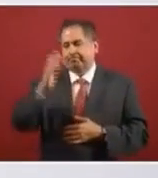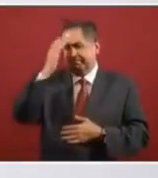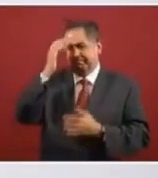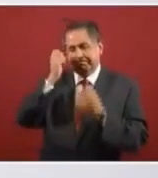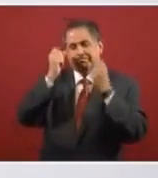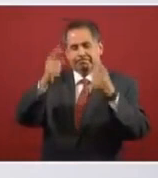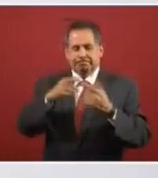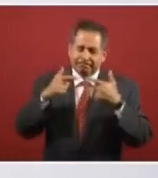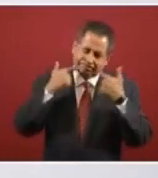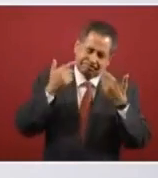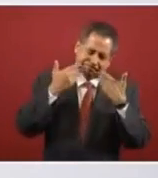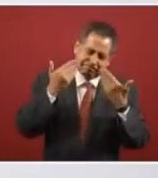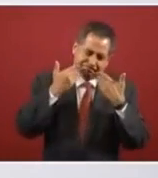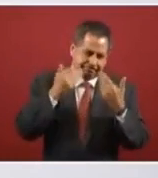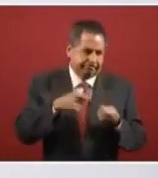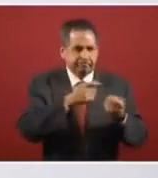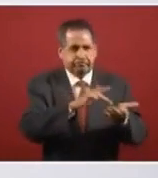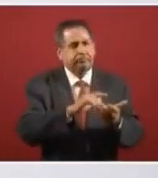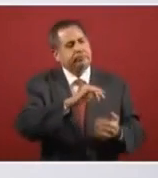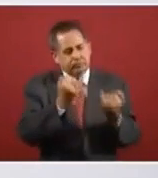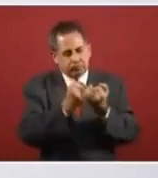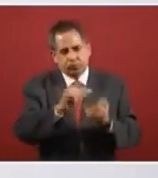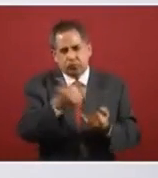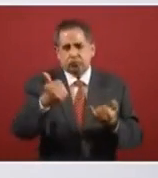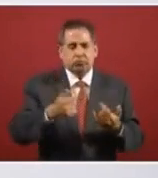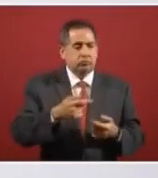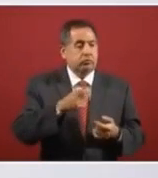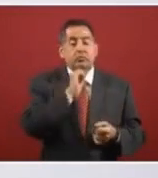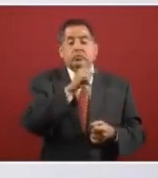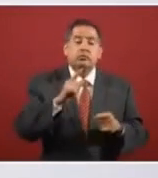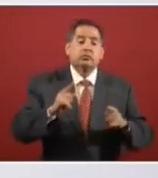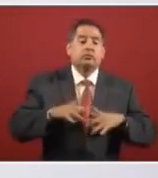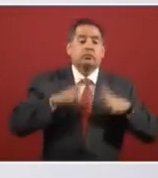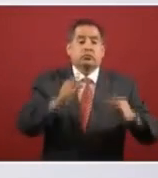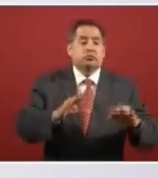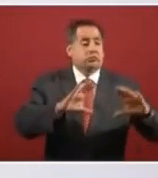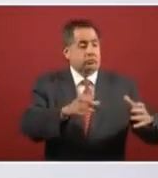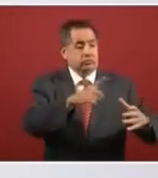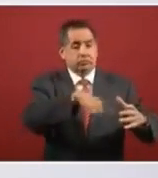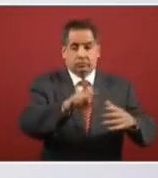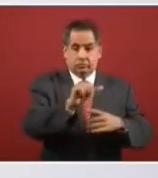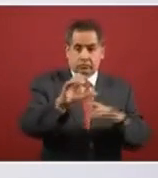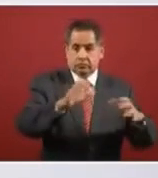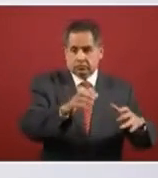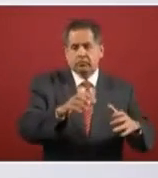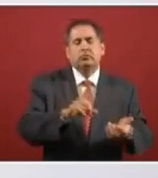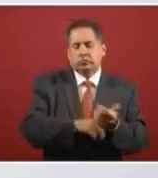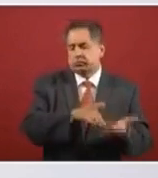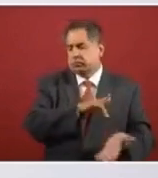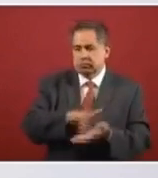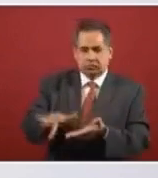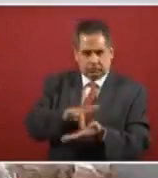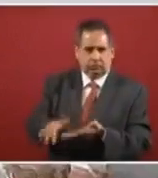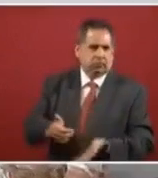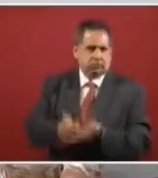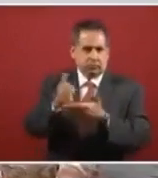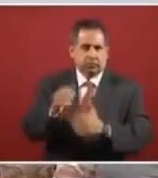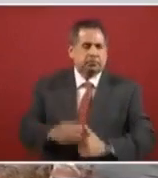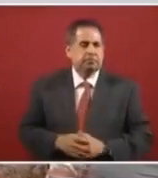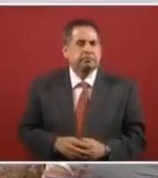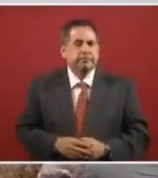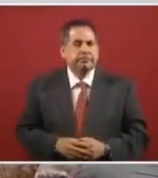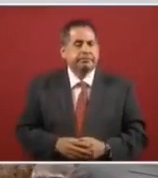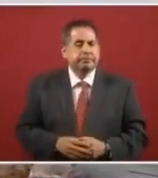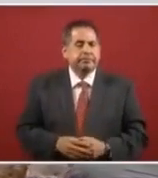we recognized him and the other foundations and businessman that are helping us with